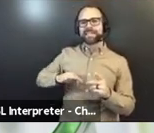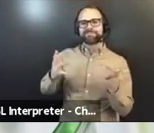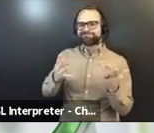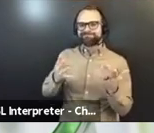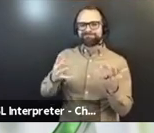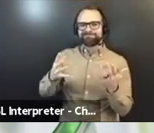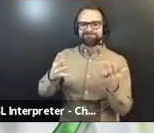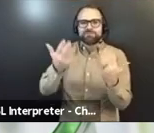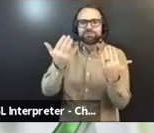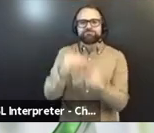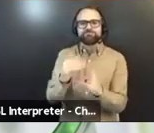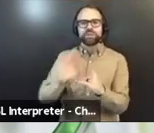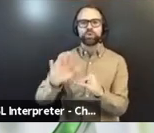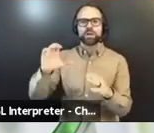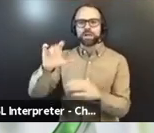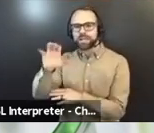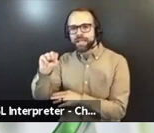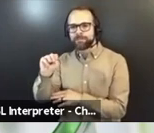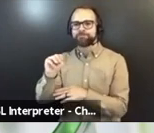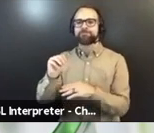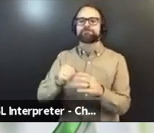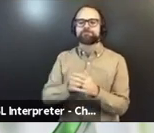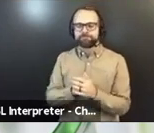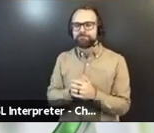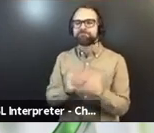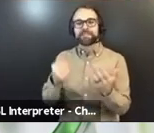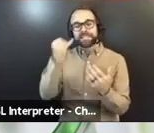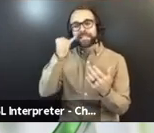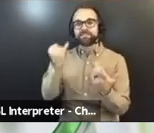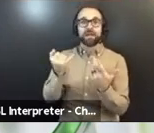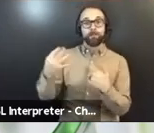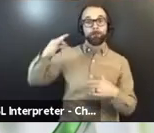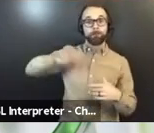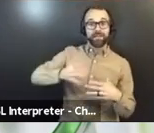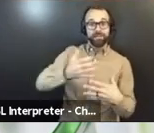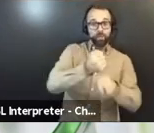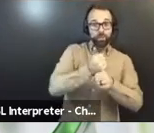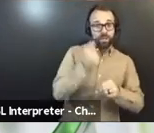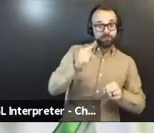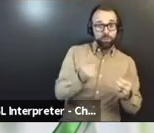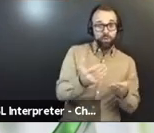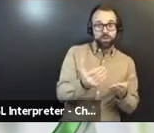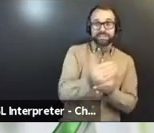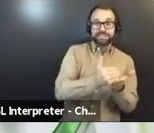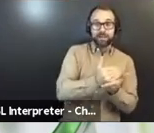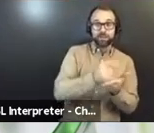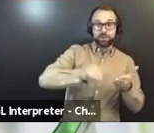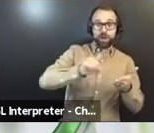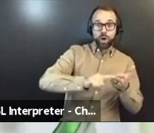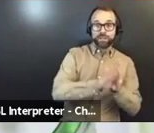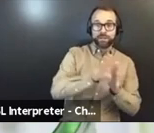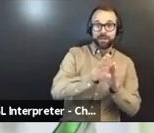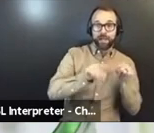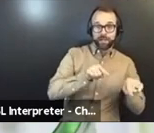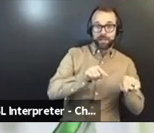So if you've received any sort of benefit or relief for salaries, for example, and they're doing R&D work, then the amount that you can